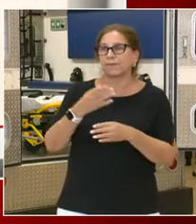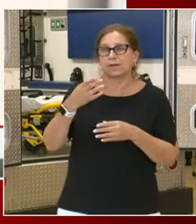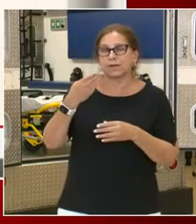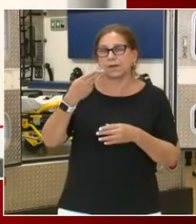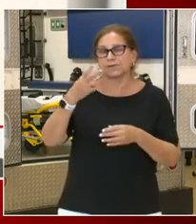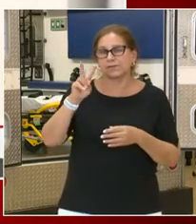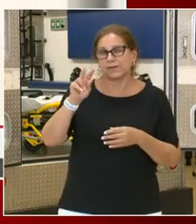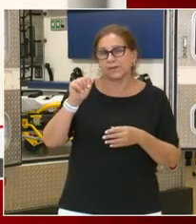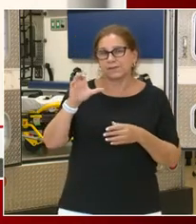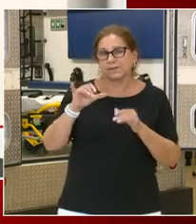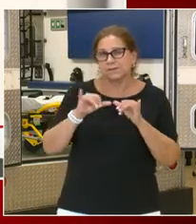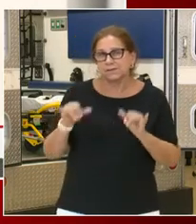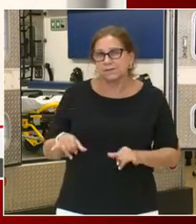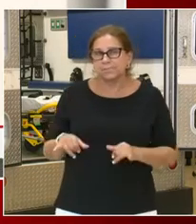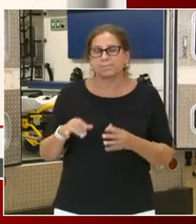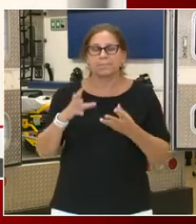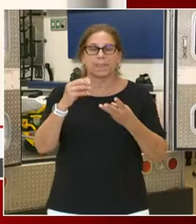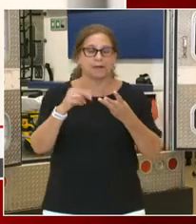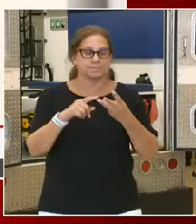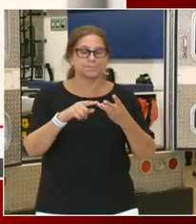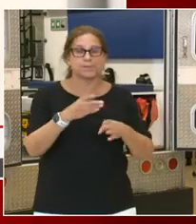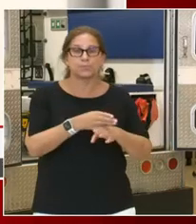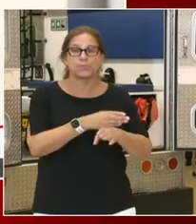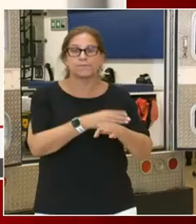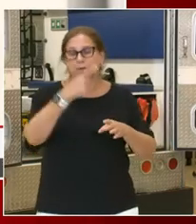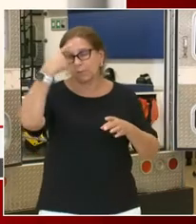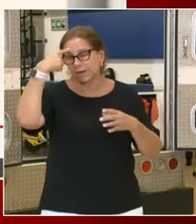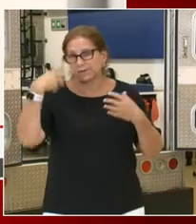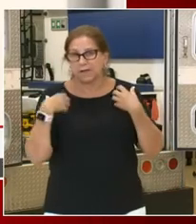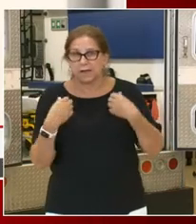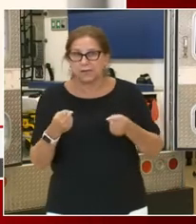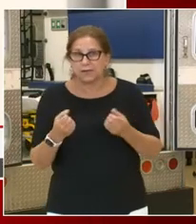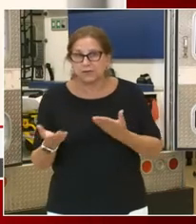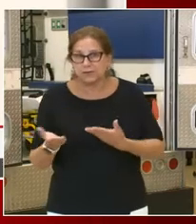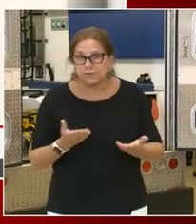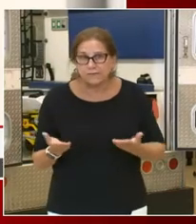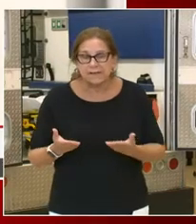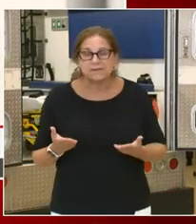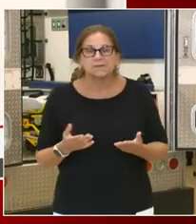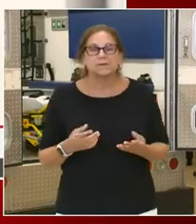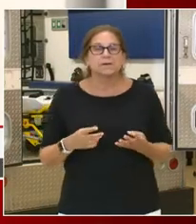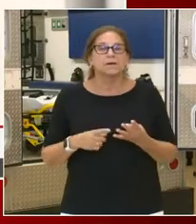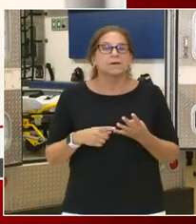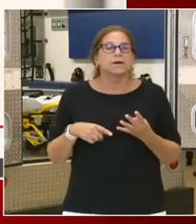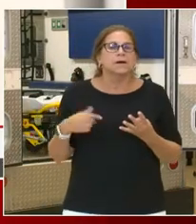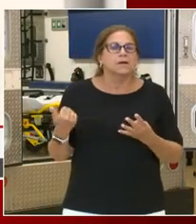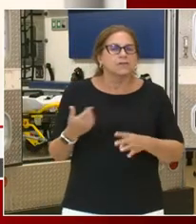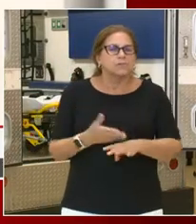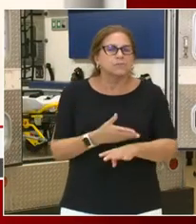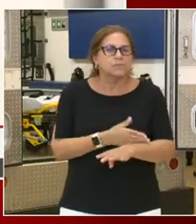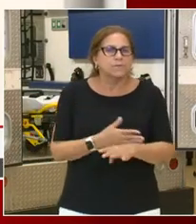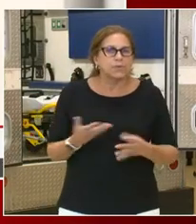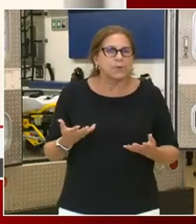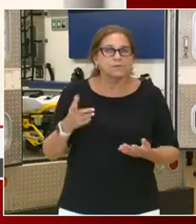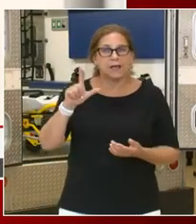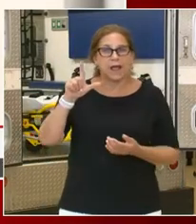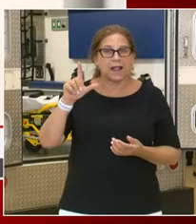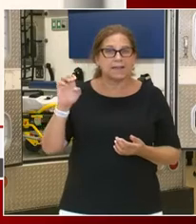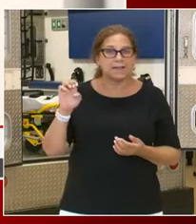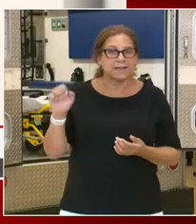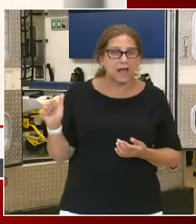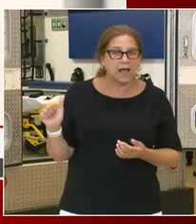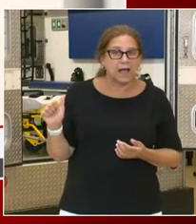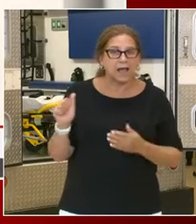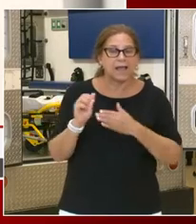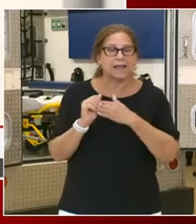stay virtual, all of our LEA leaders are thinking about how do they have as meaningful of an experience as possible that